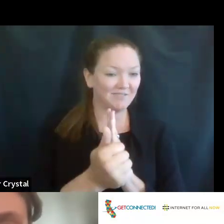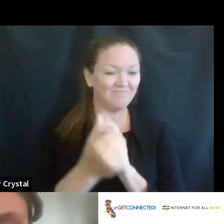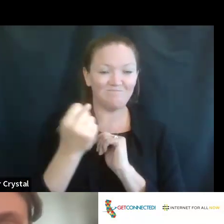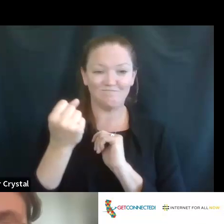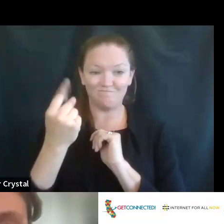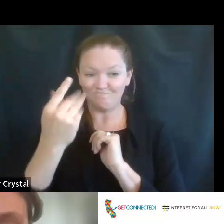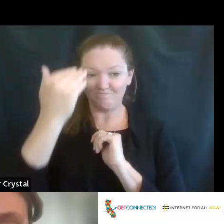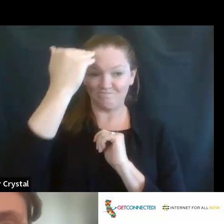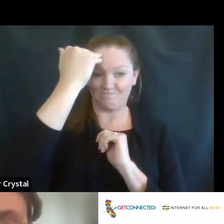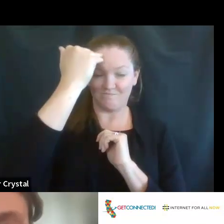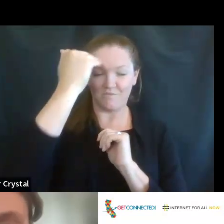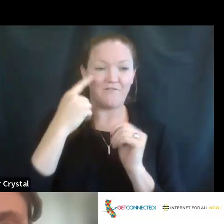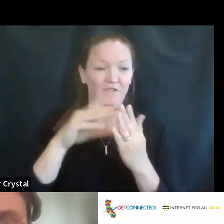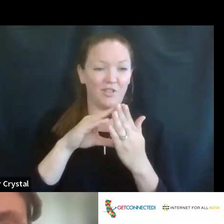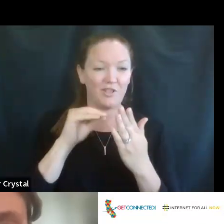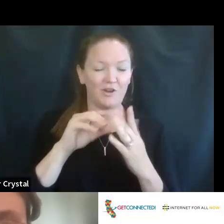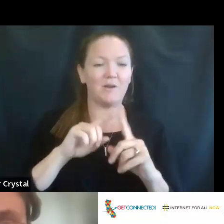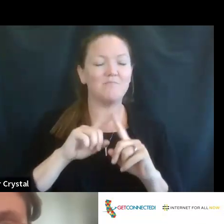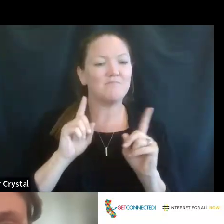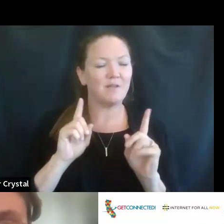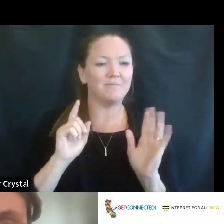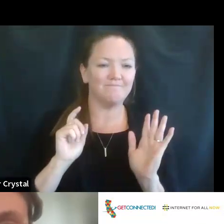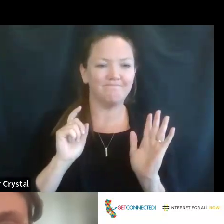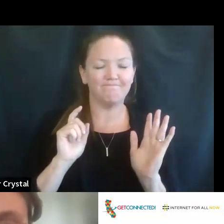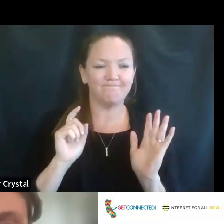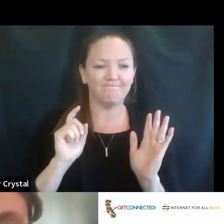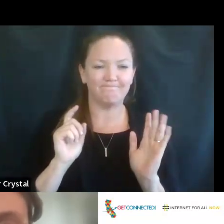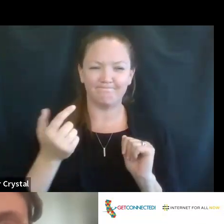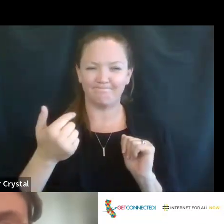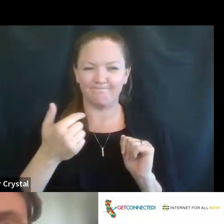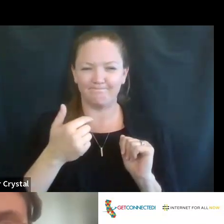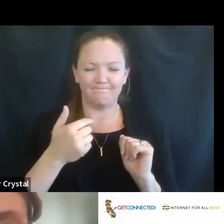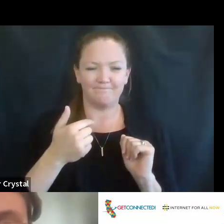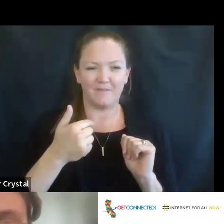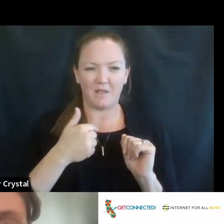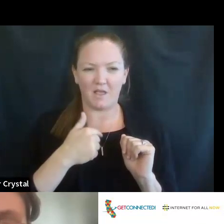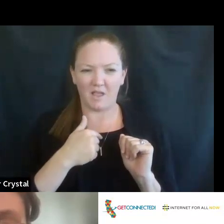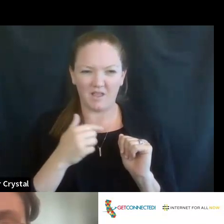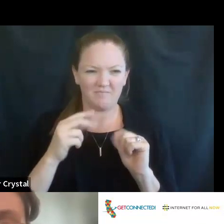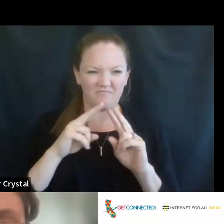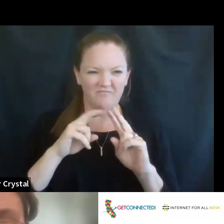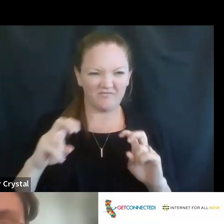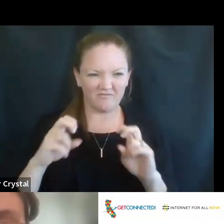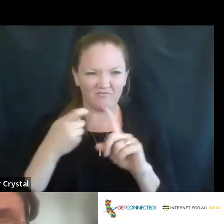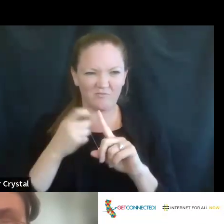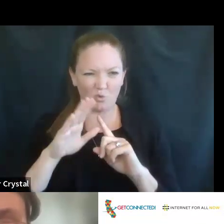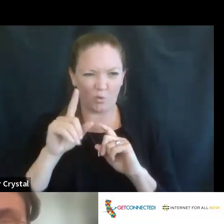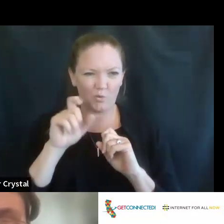be learned. But I think what I was kind of inferring from your question was how can the use of AI,